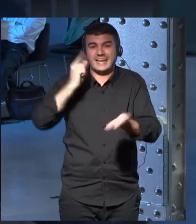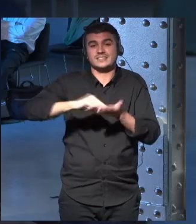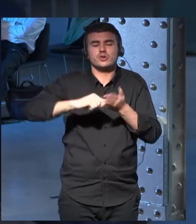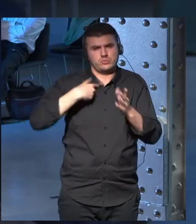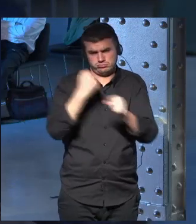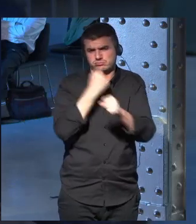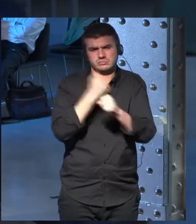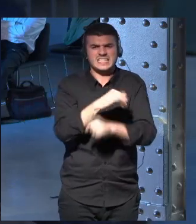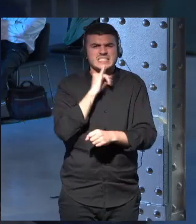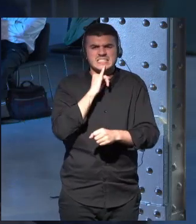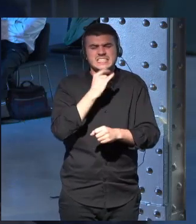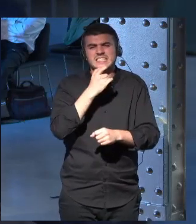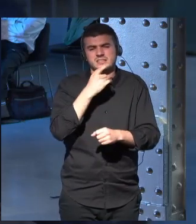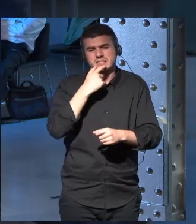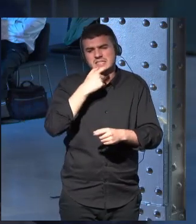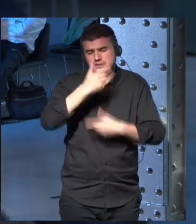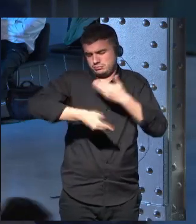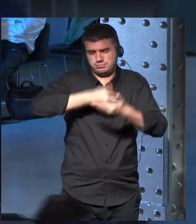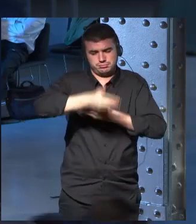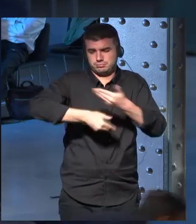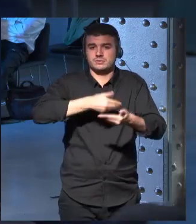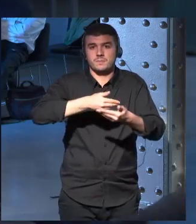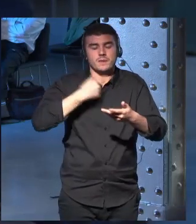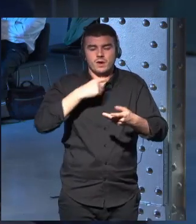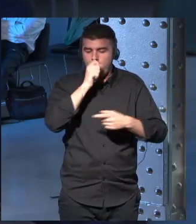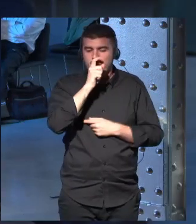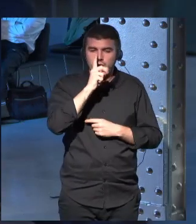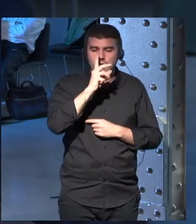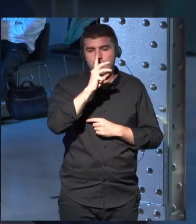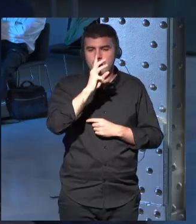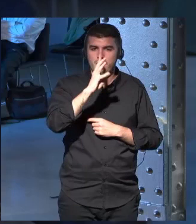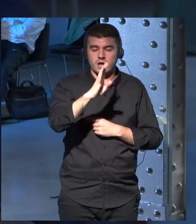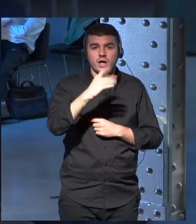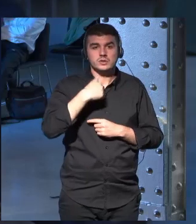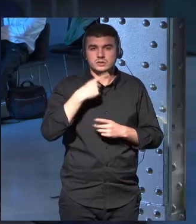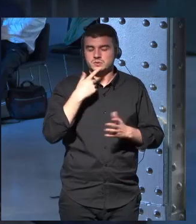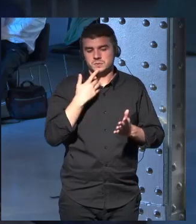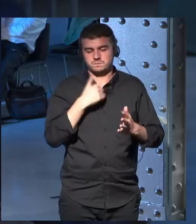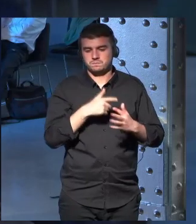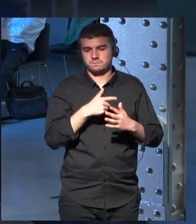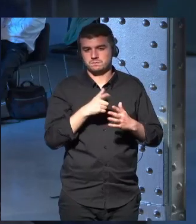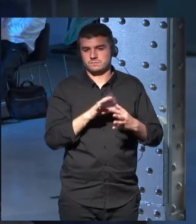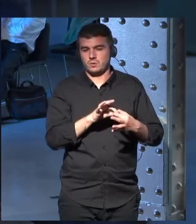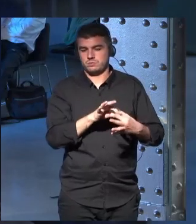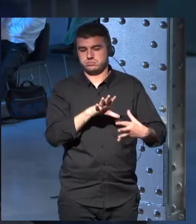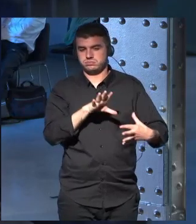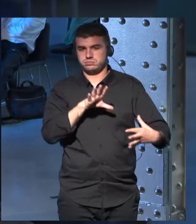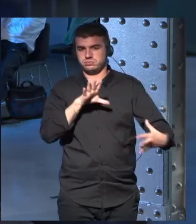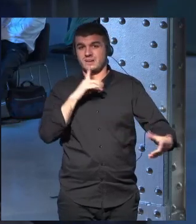become progressively moved further and further away from the English